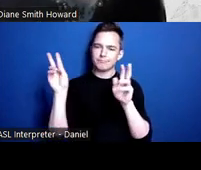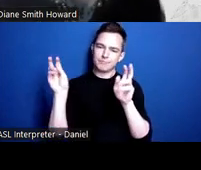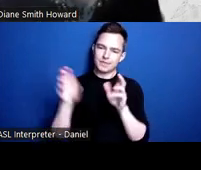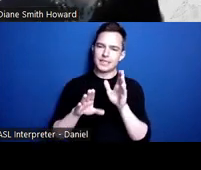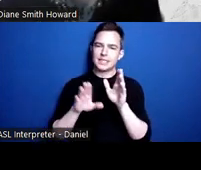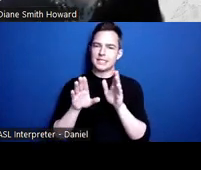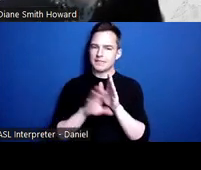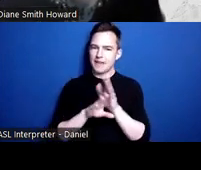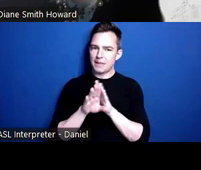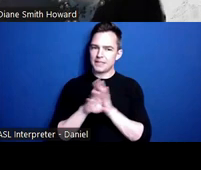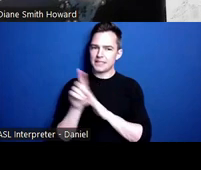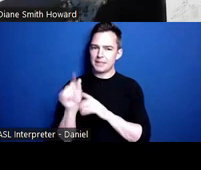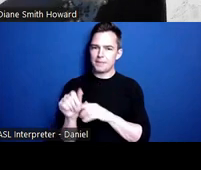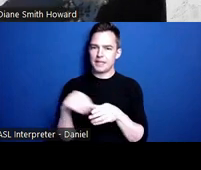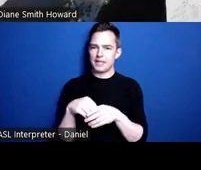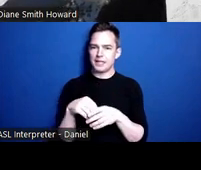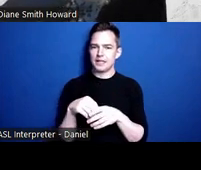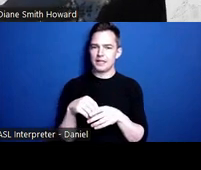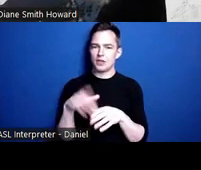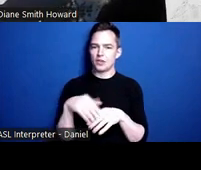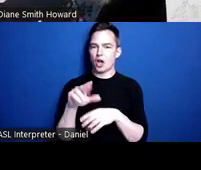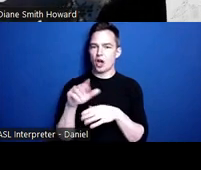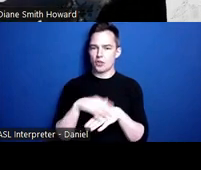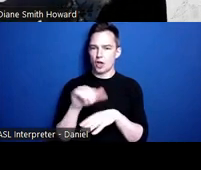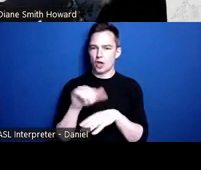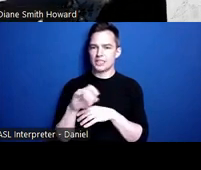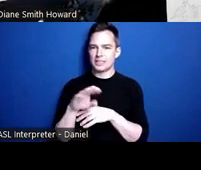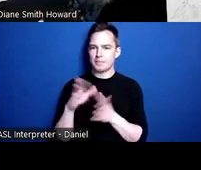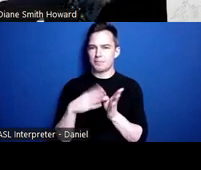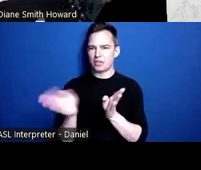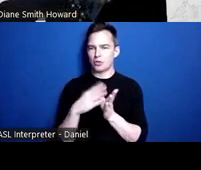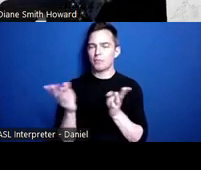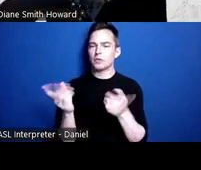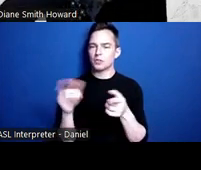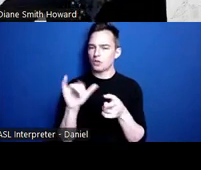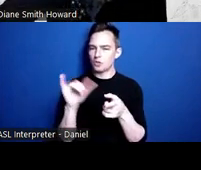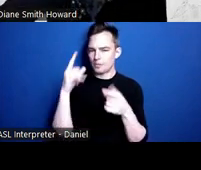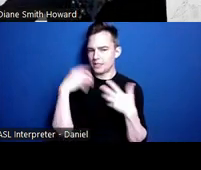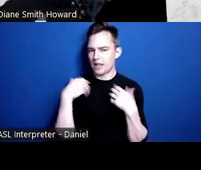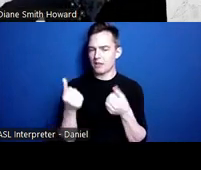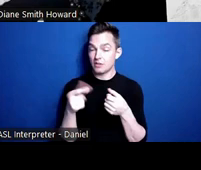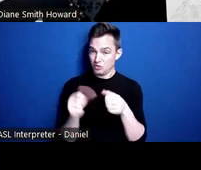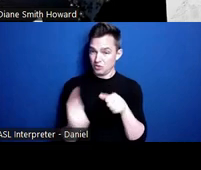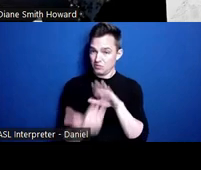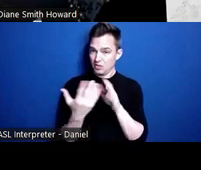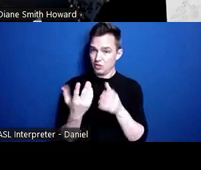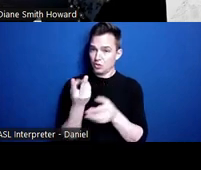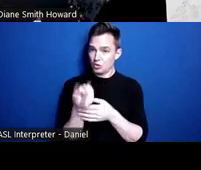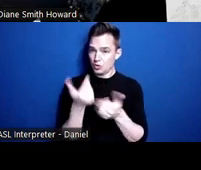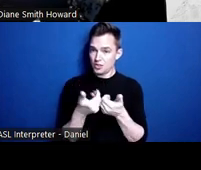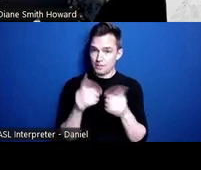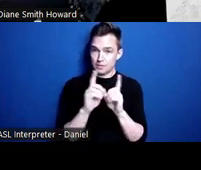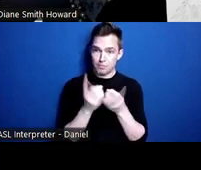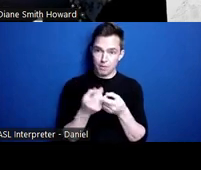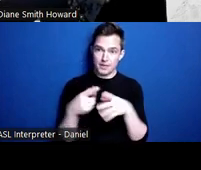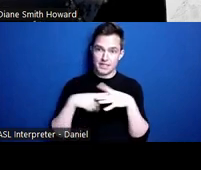autism spectrum and mental health, have you encountered any issues with potentially two different departments in